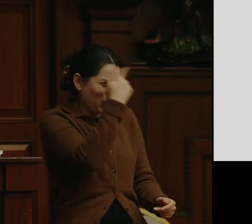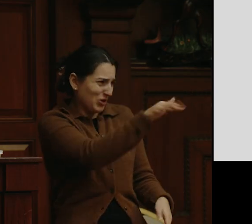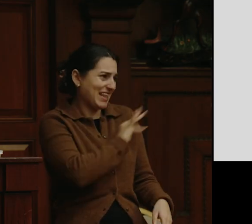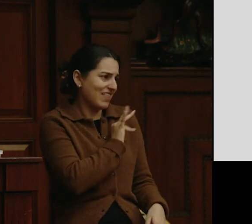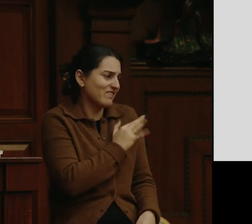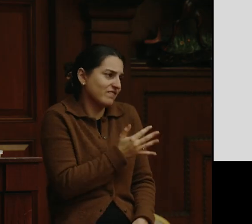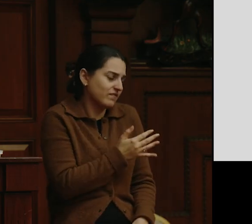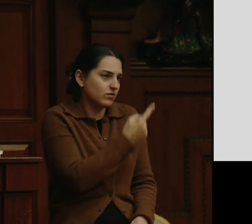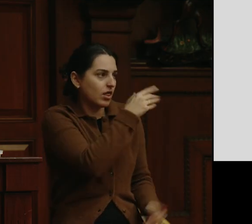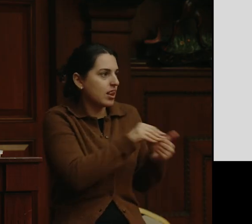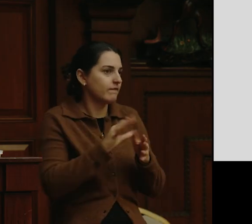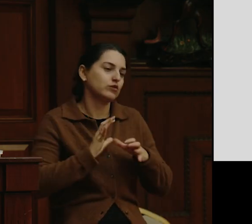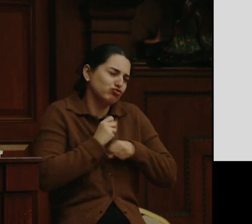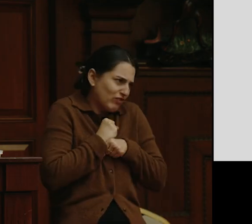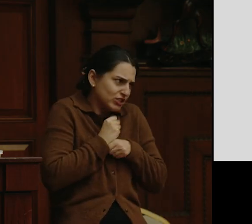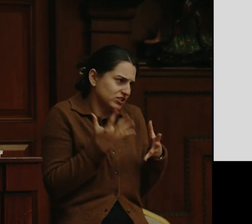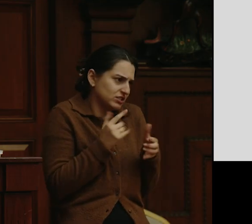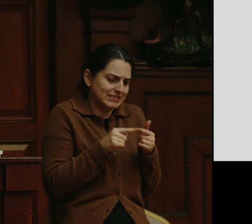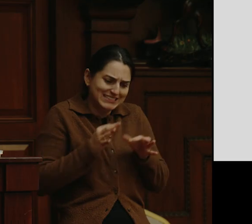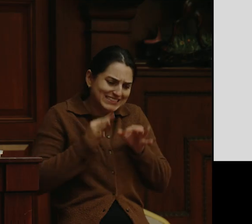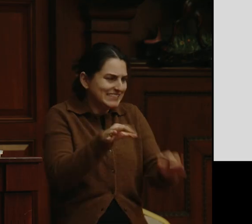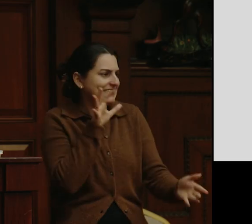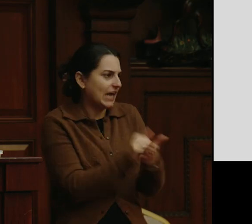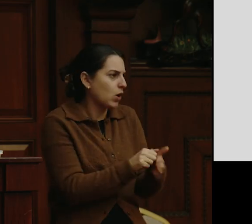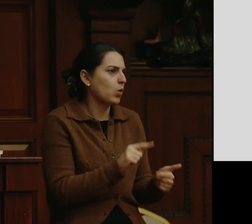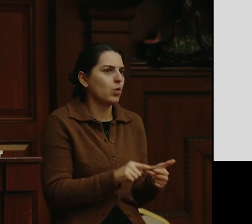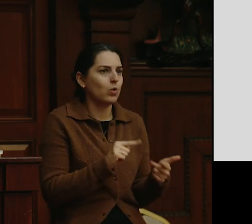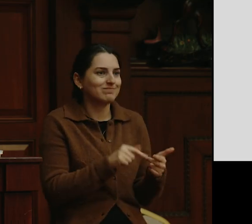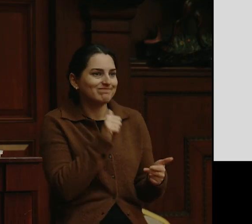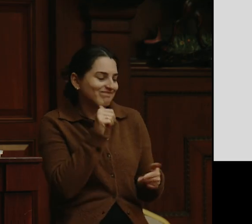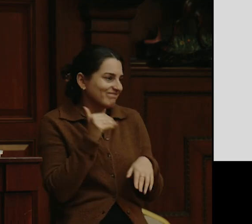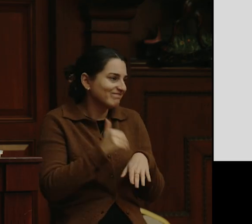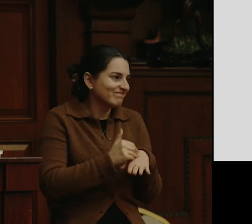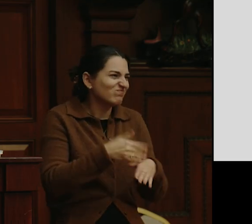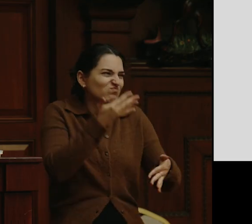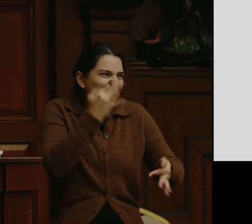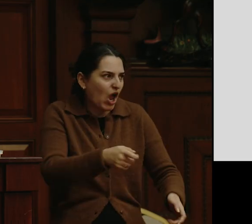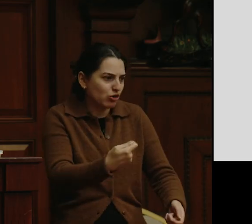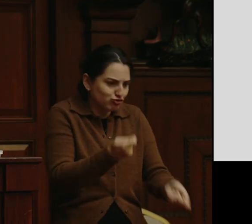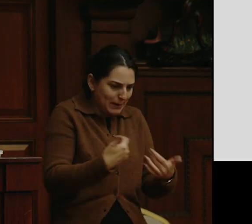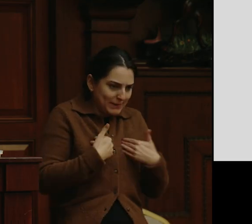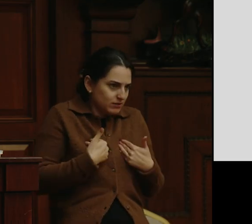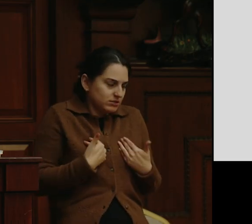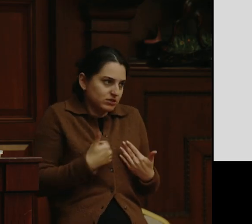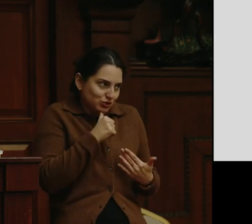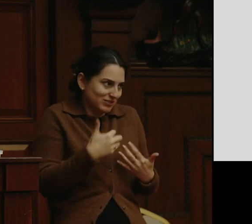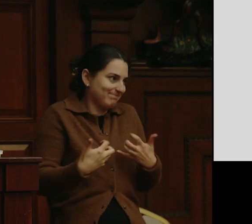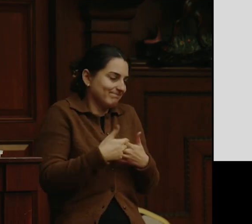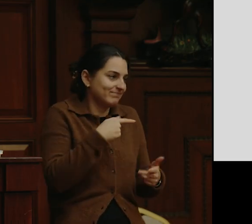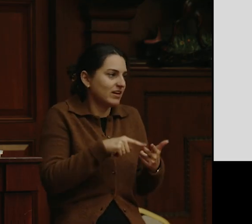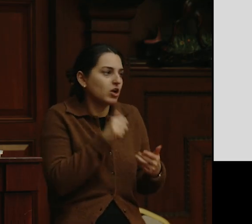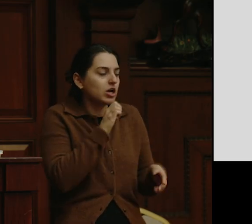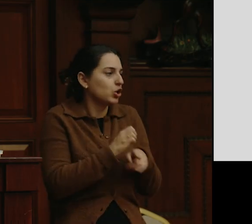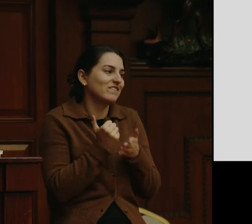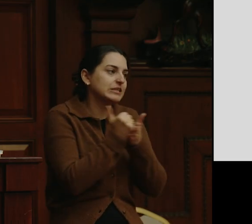this can lead to frustration, delays in diagnosis, ineffective or the wrong treatments, and insufficient